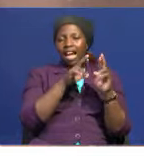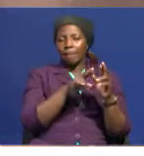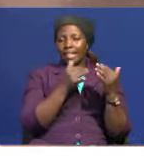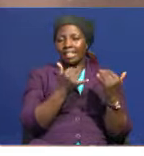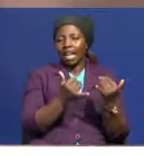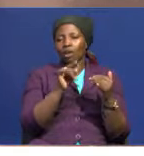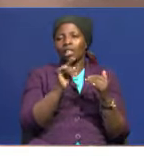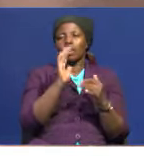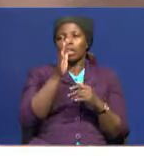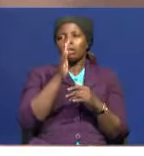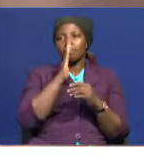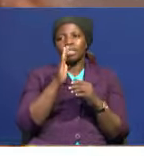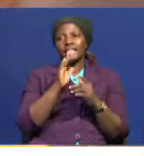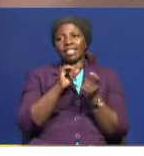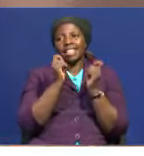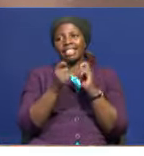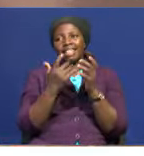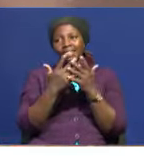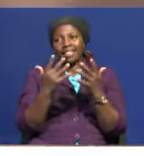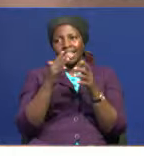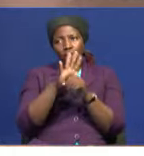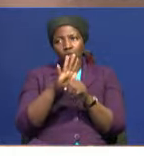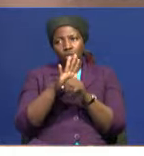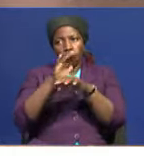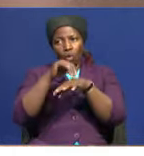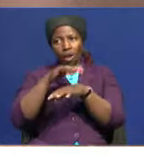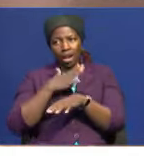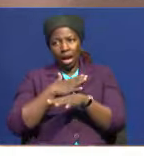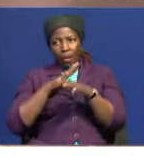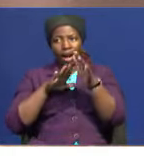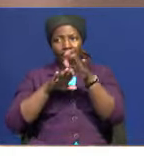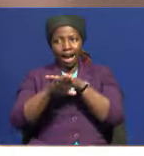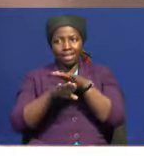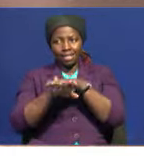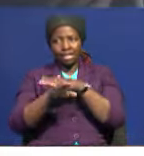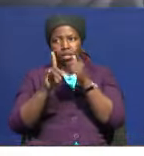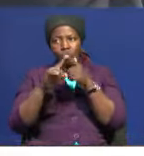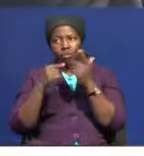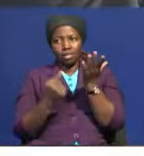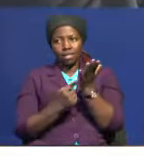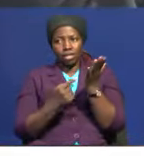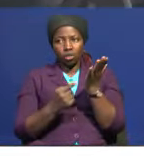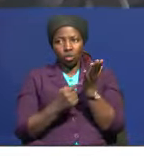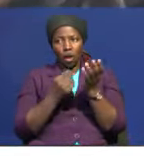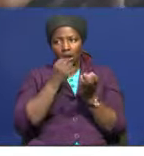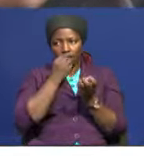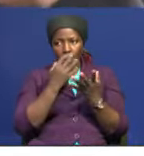a great game changer when it comes to our access to digital content.